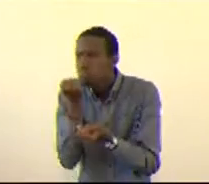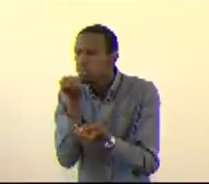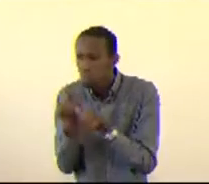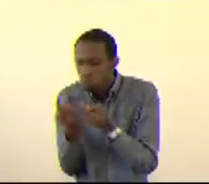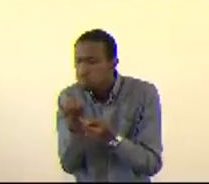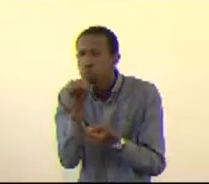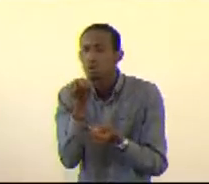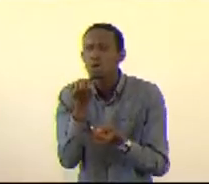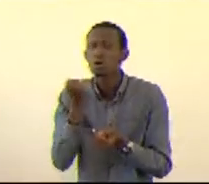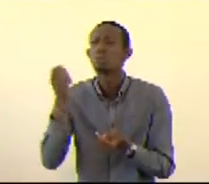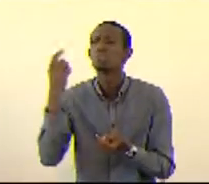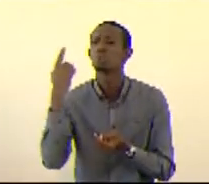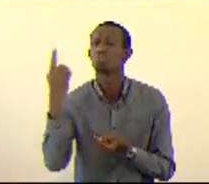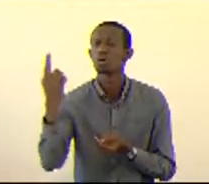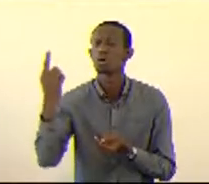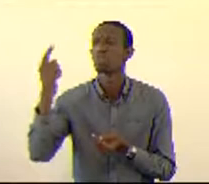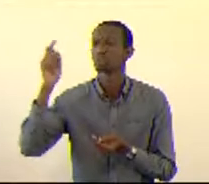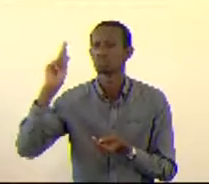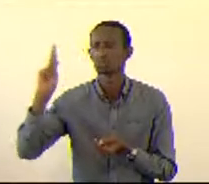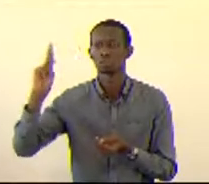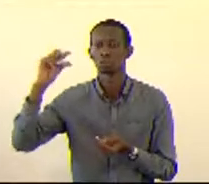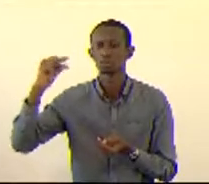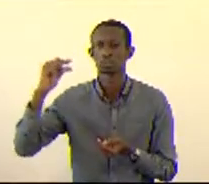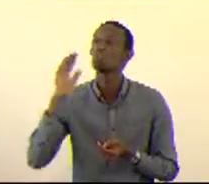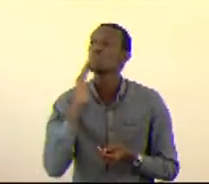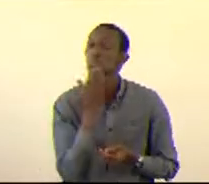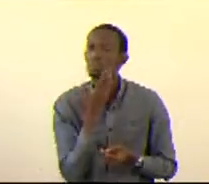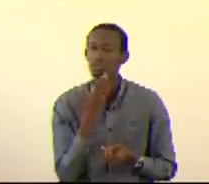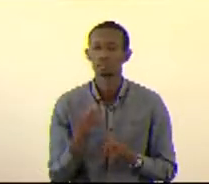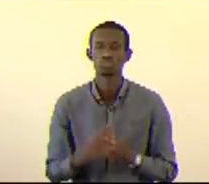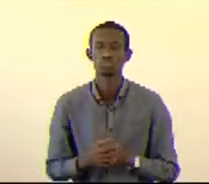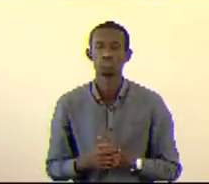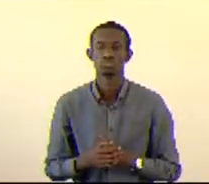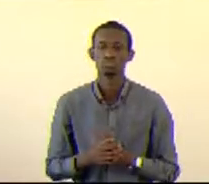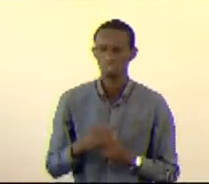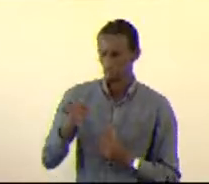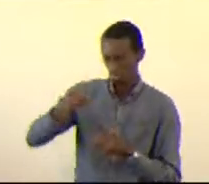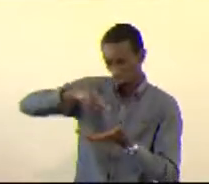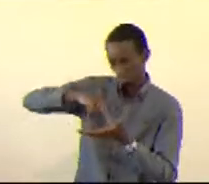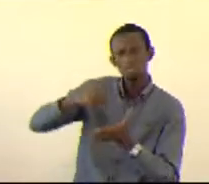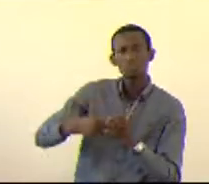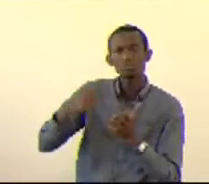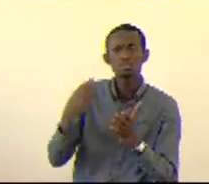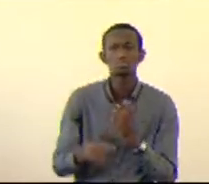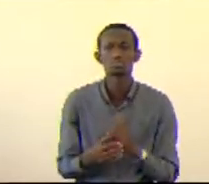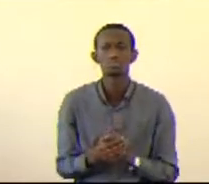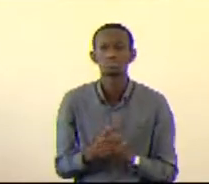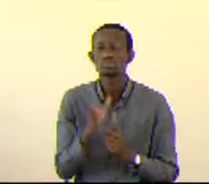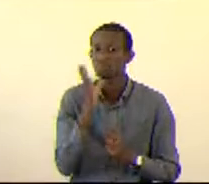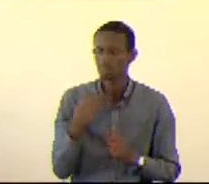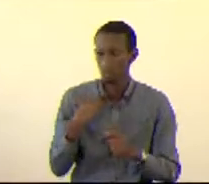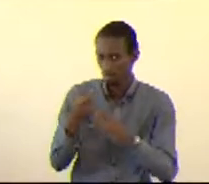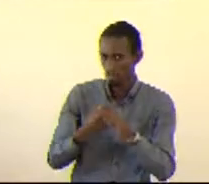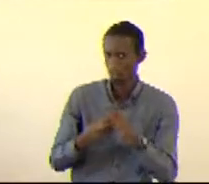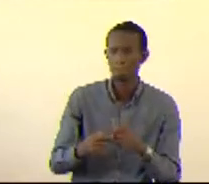we are concentrating on. 1 kilogram of what? Of water. So what does it mean? Let me start from B